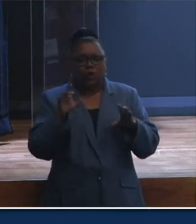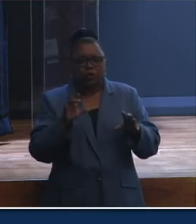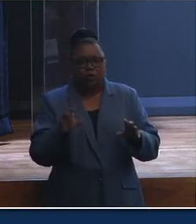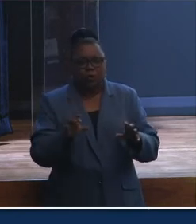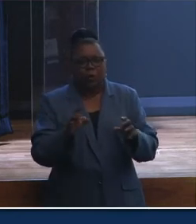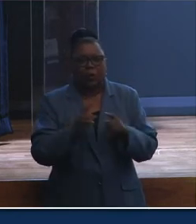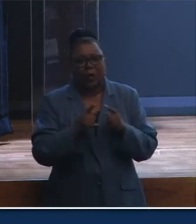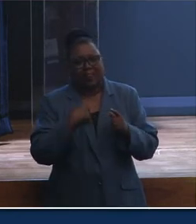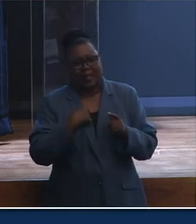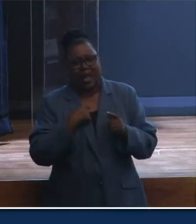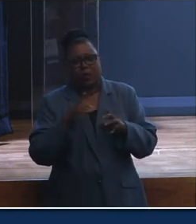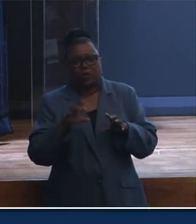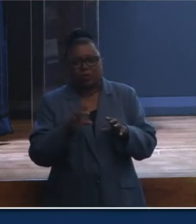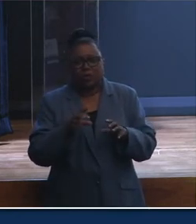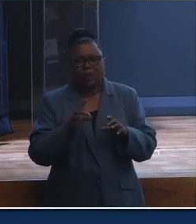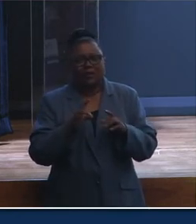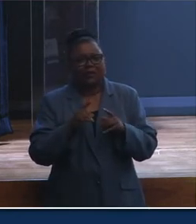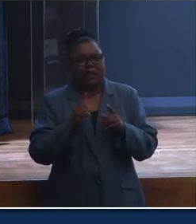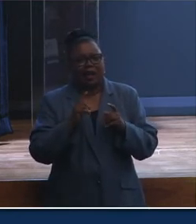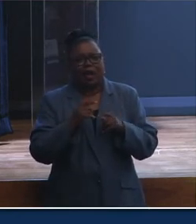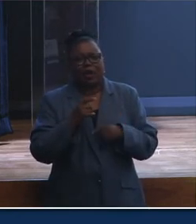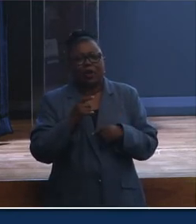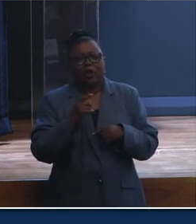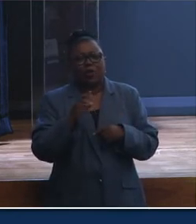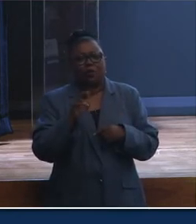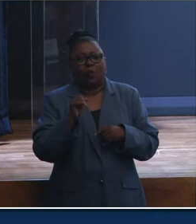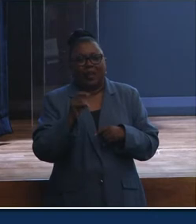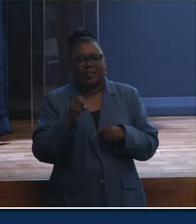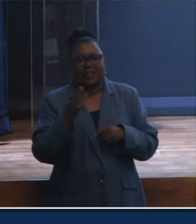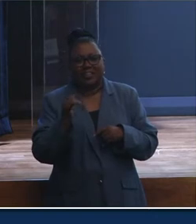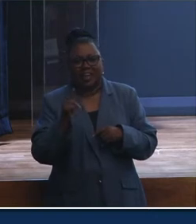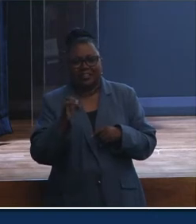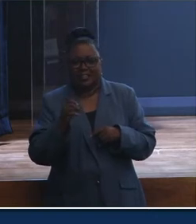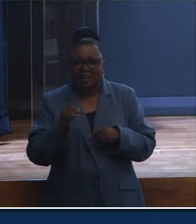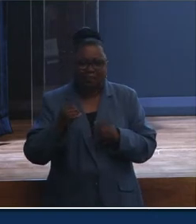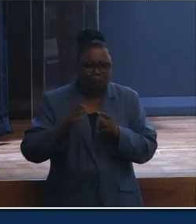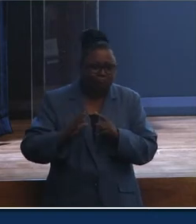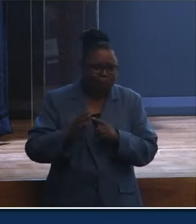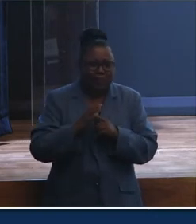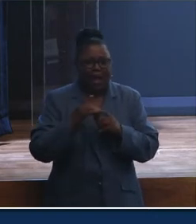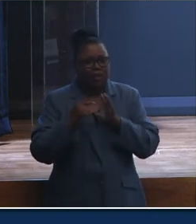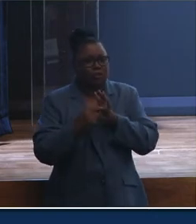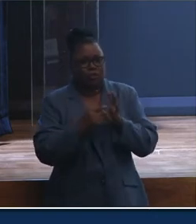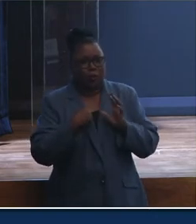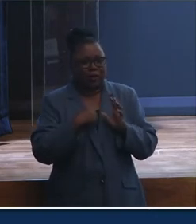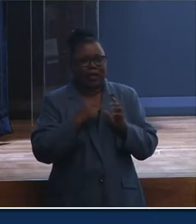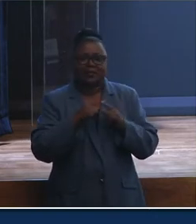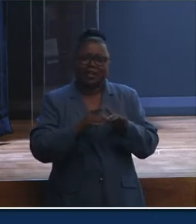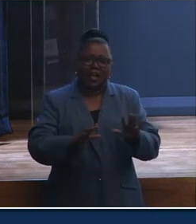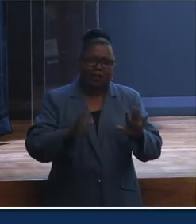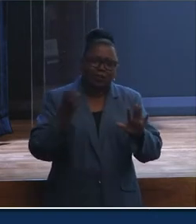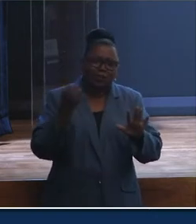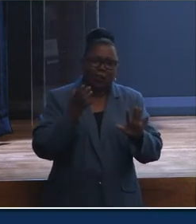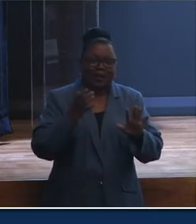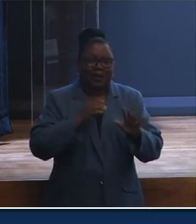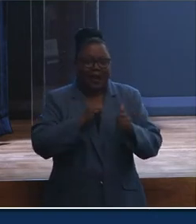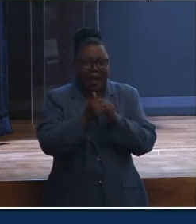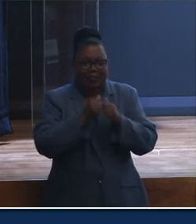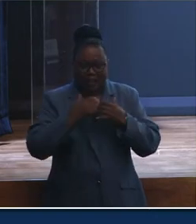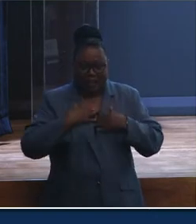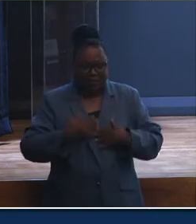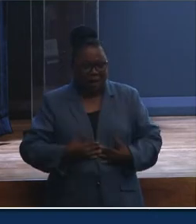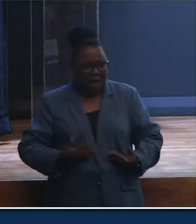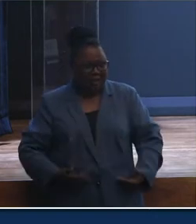doing what they were doing, Brandi Chastain lighting the world on fire and showing this incredibly athletic